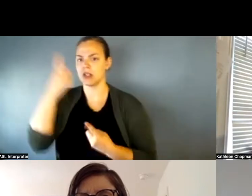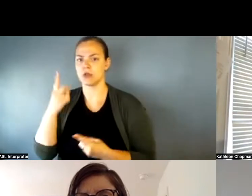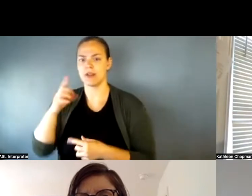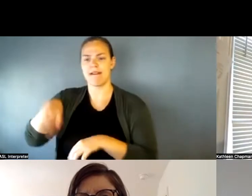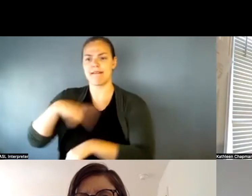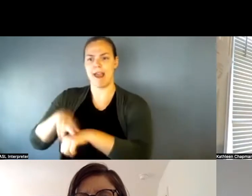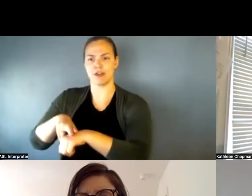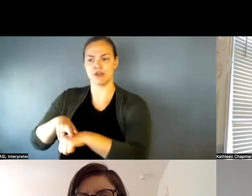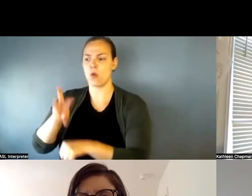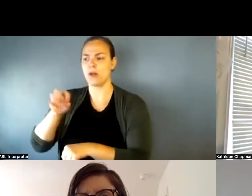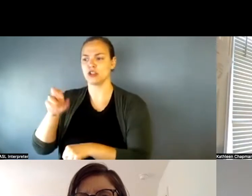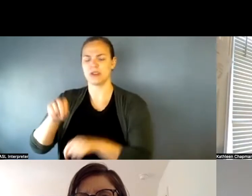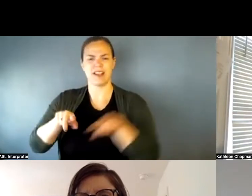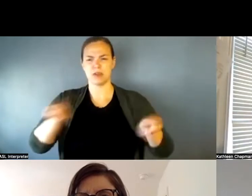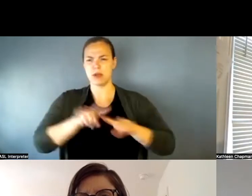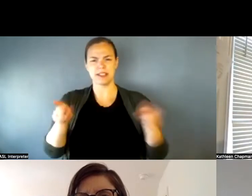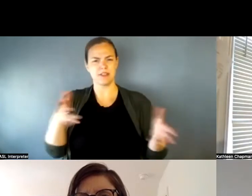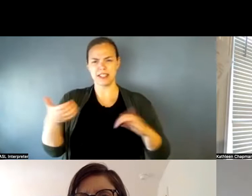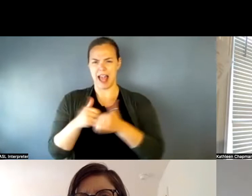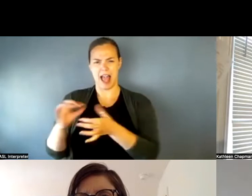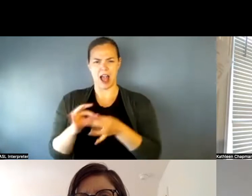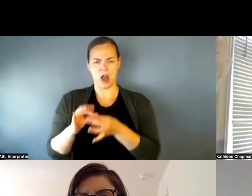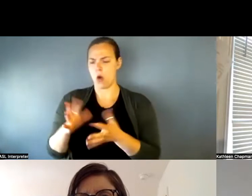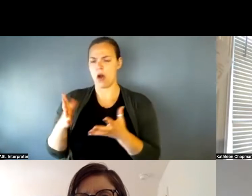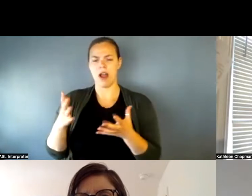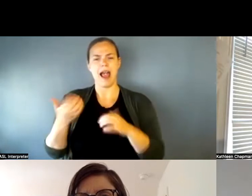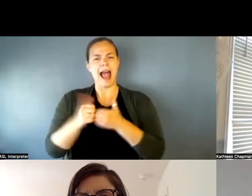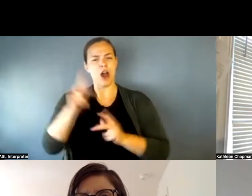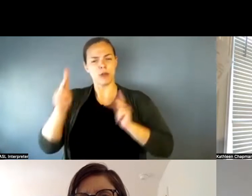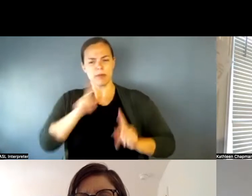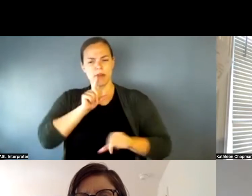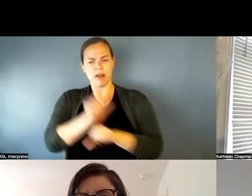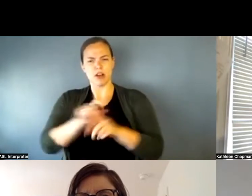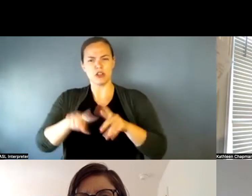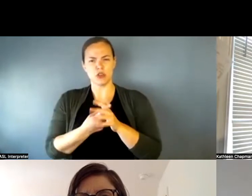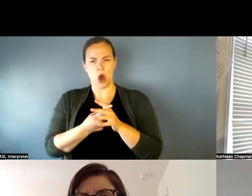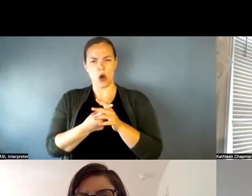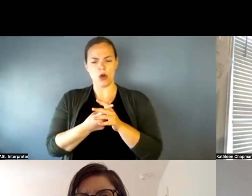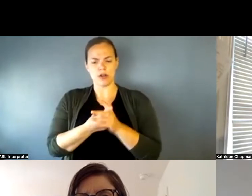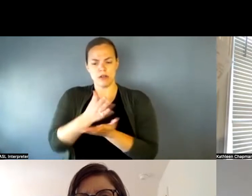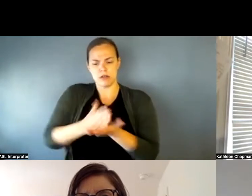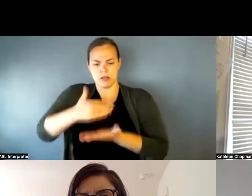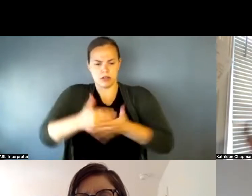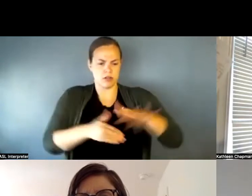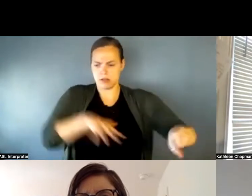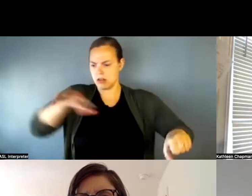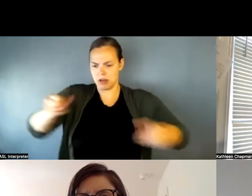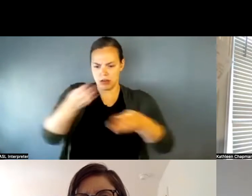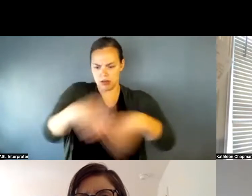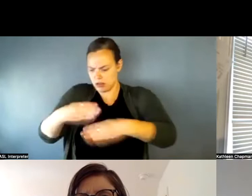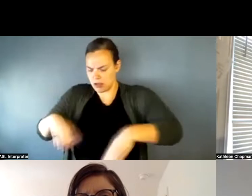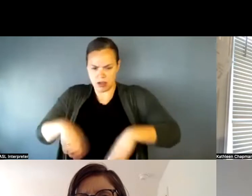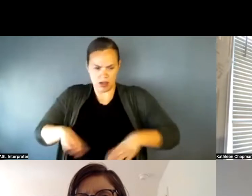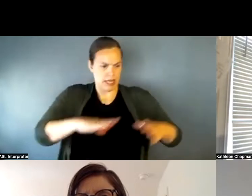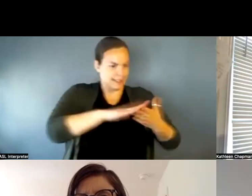or wilderness were made, or how do people actually start carving up the land into the town